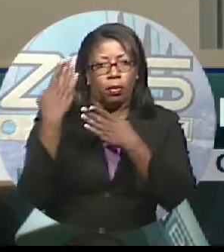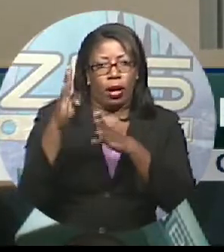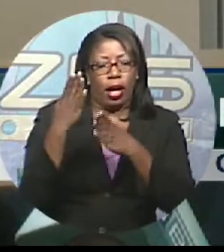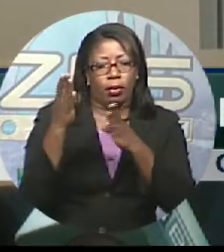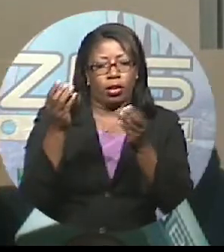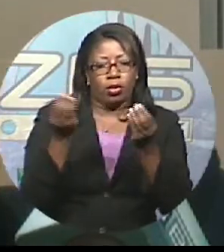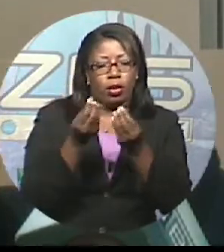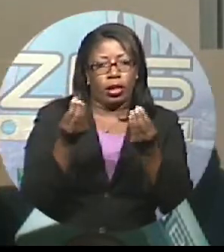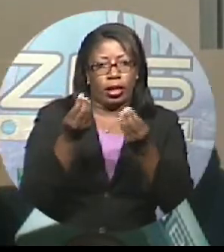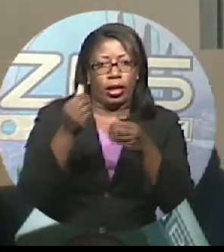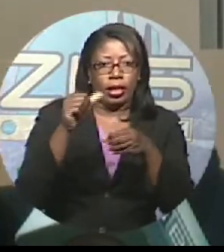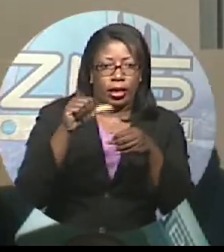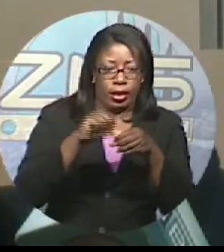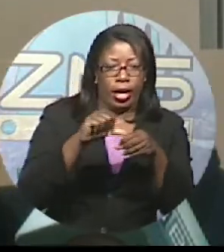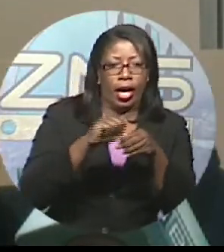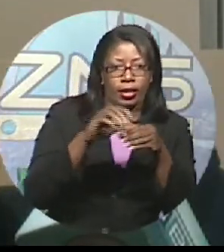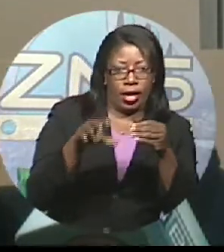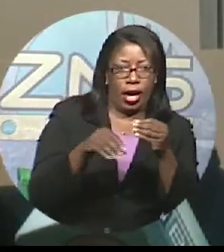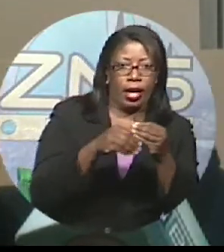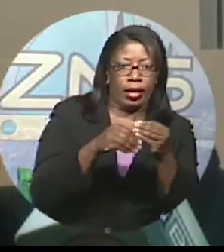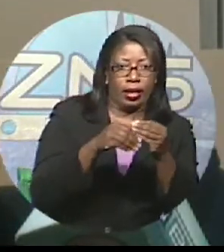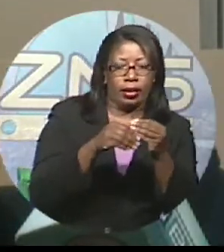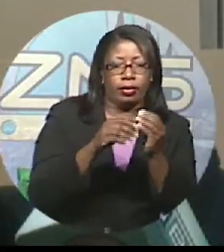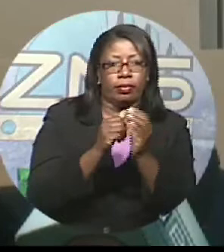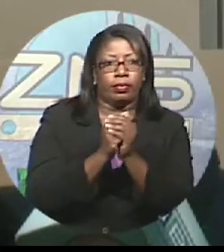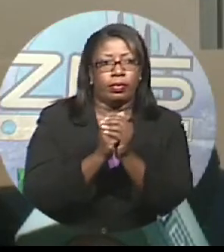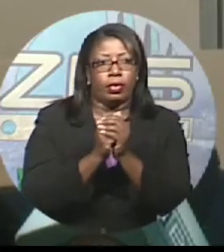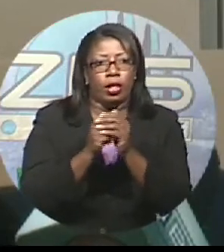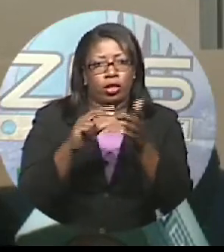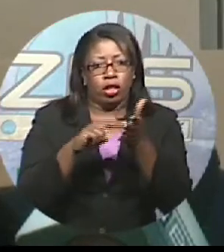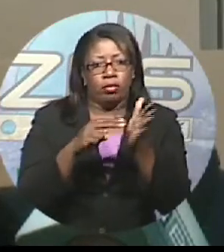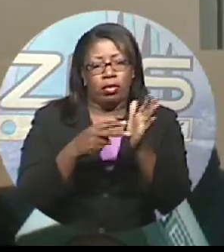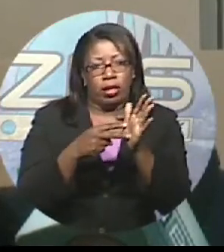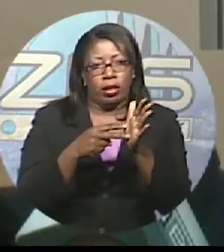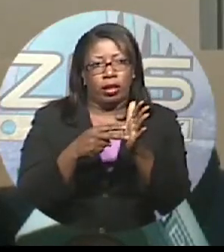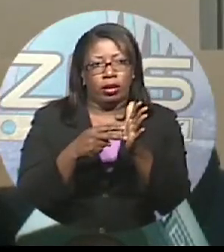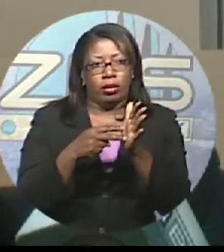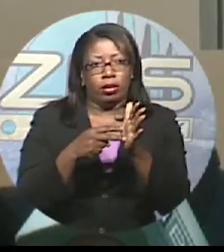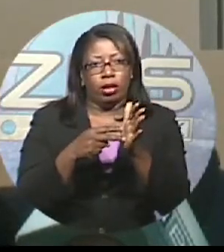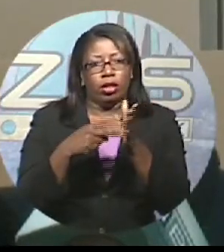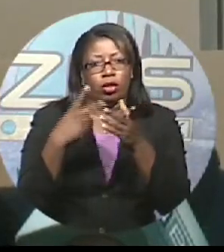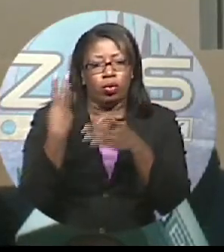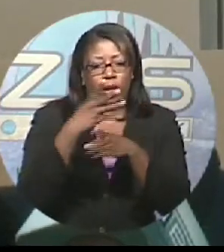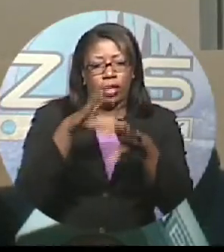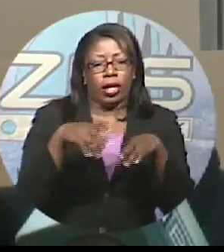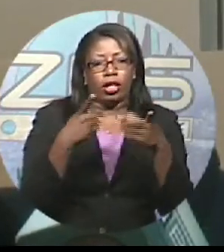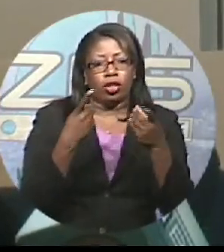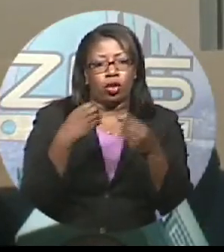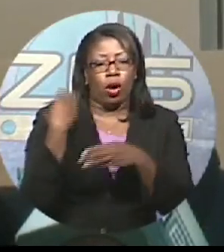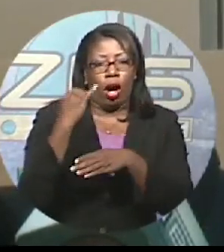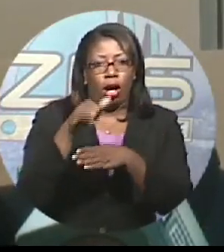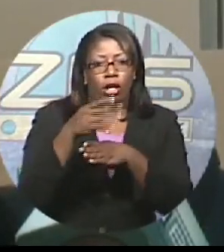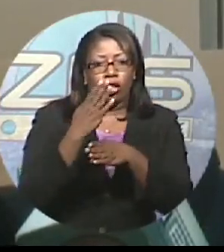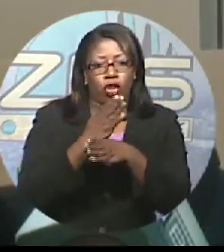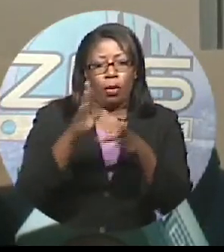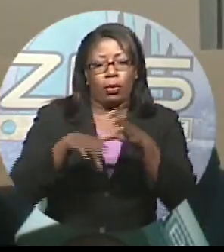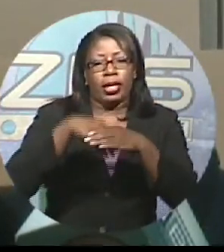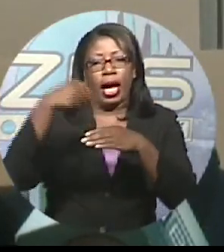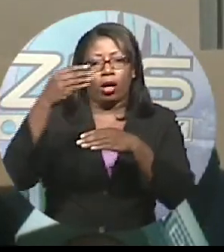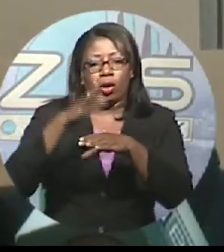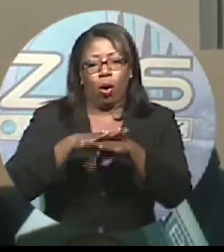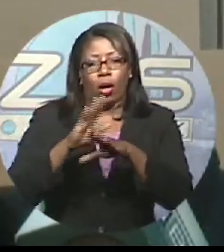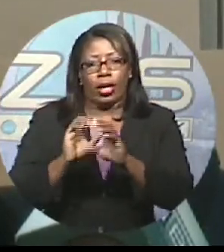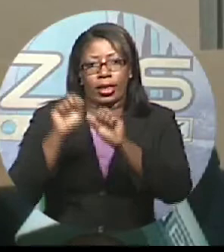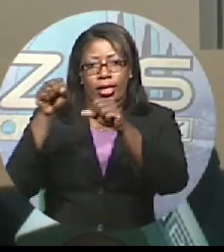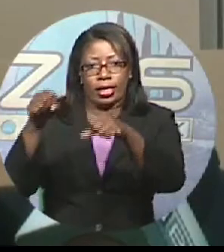refueling. So it lends to being able to do our job and be out for a longer period without